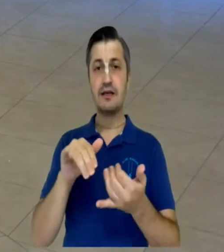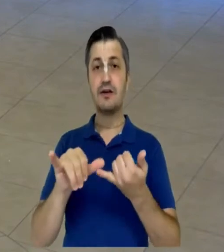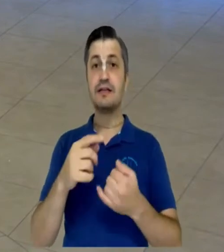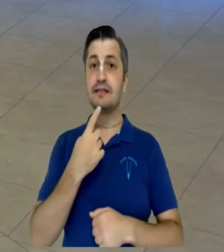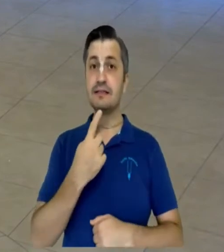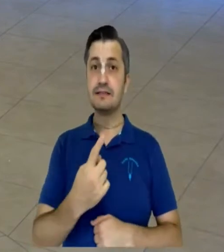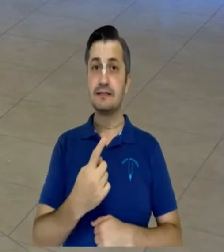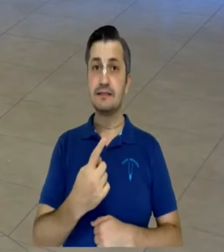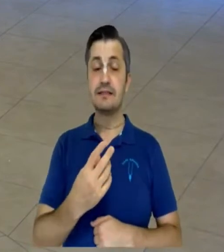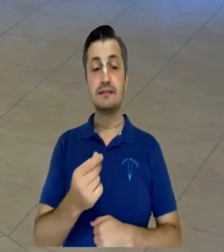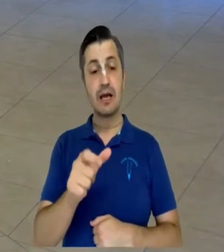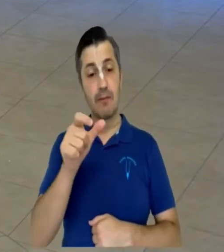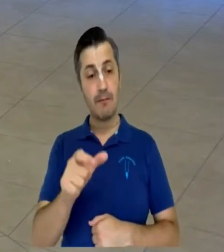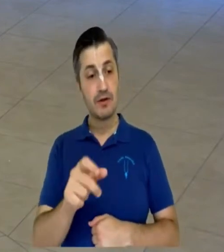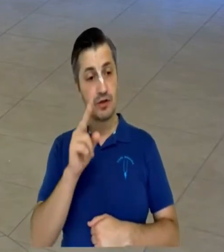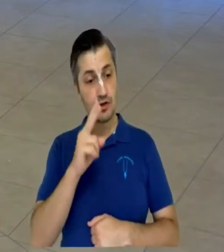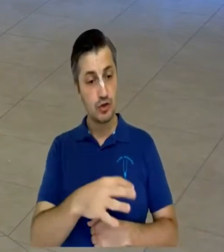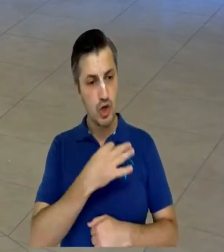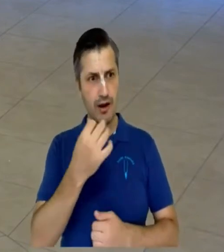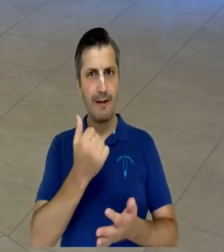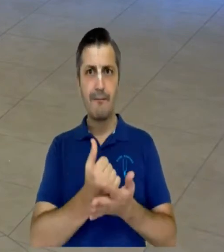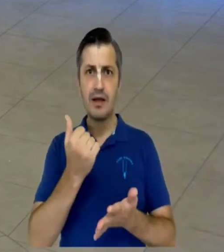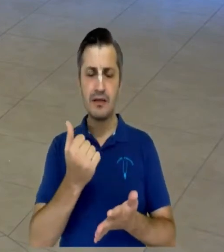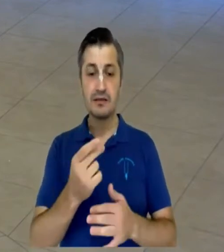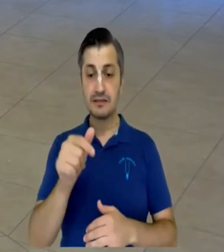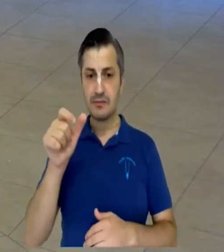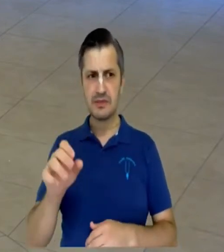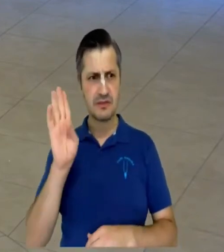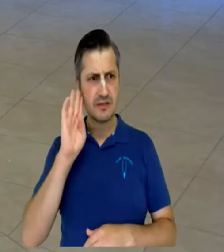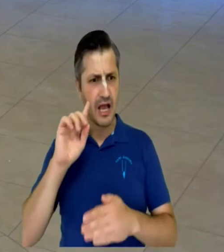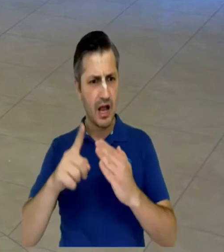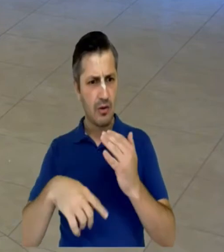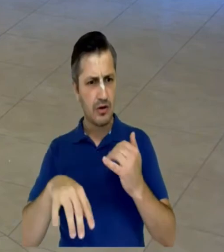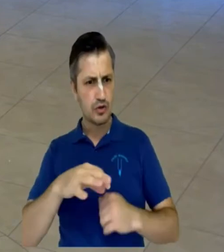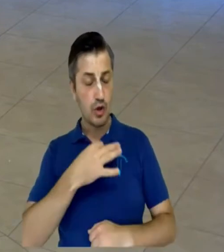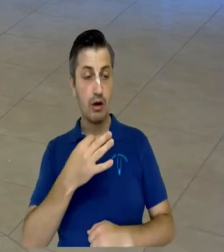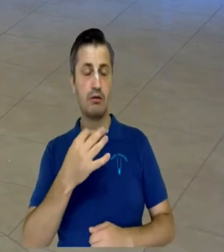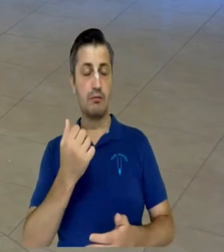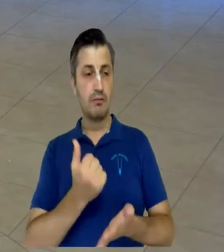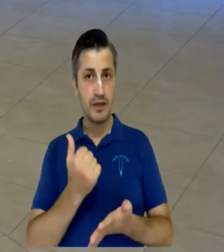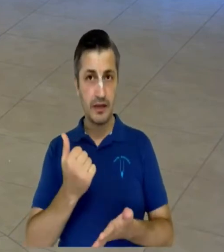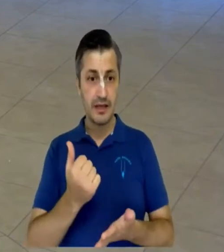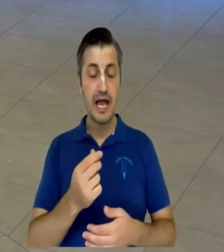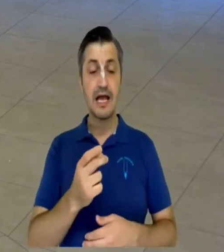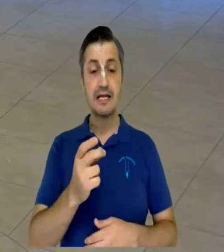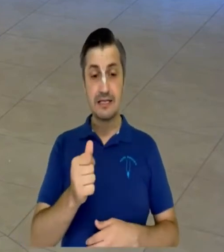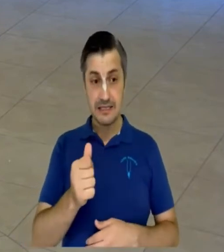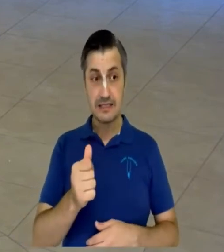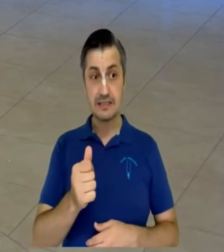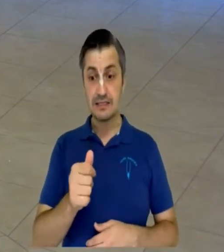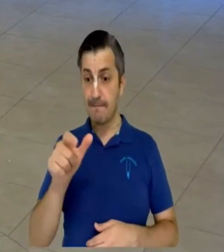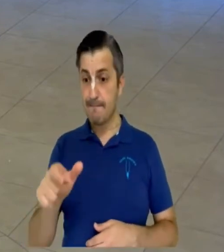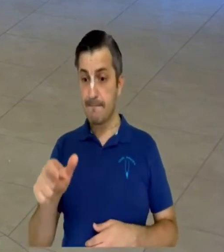soul as amazing, some hear about him as amazing. And some, even